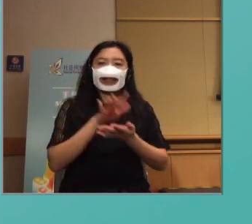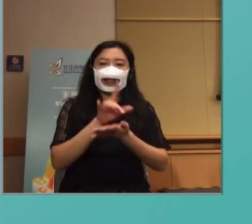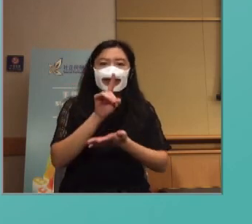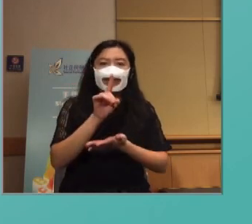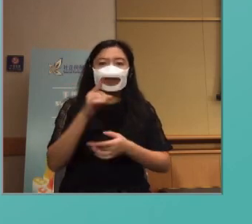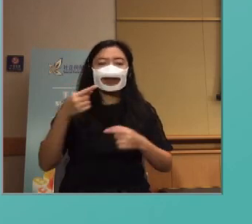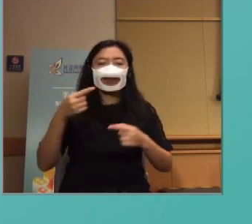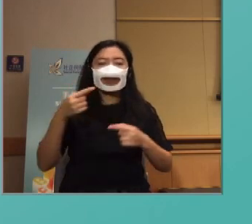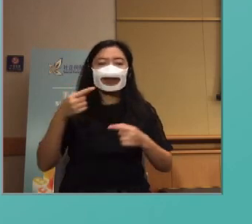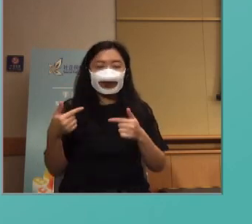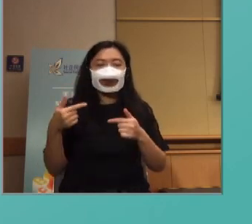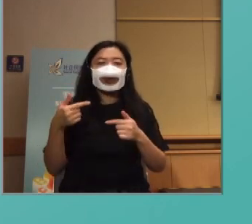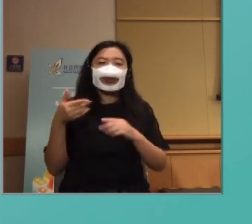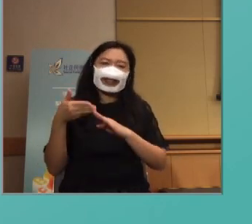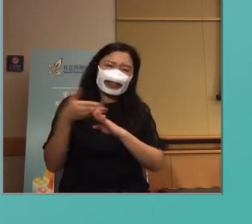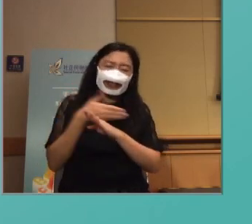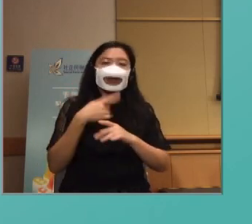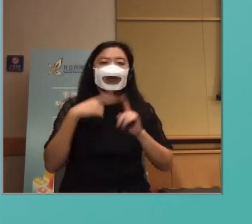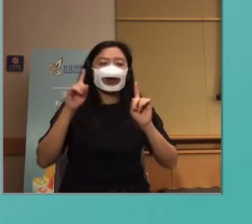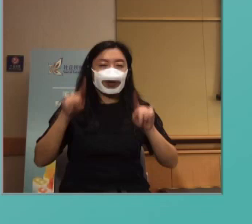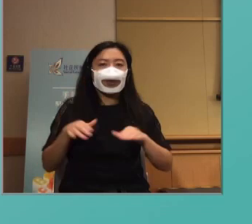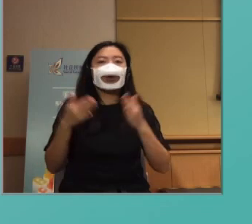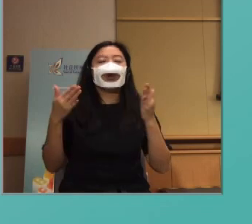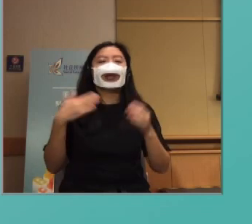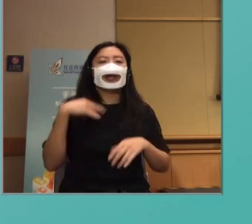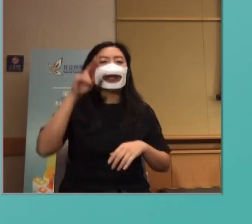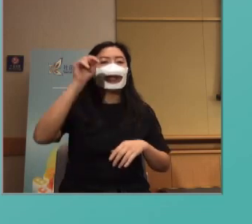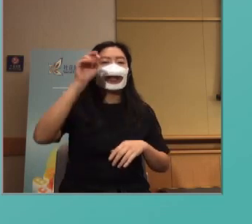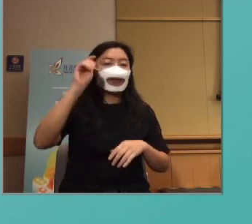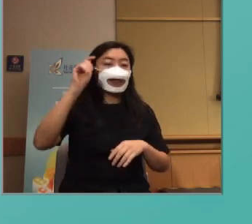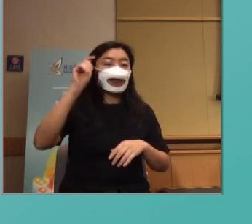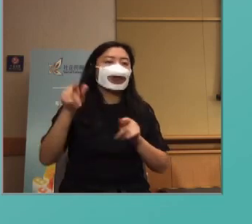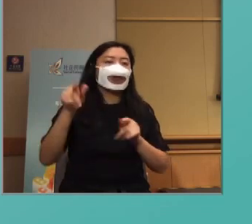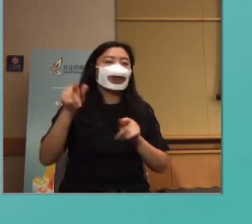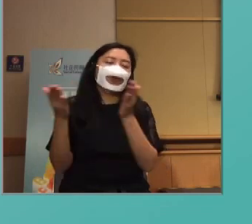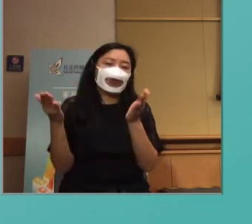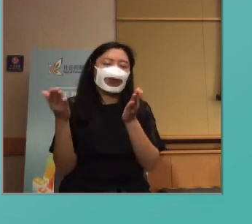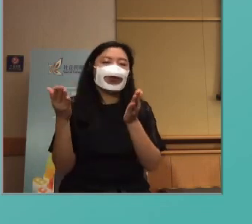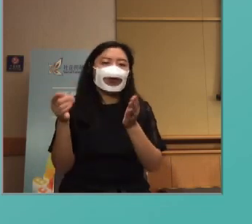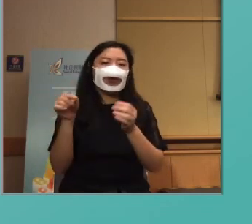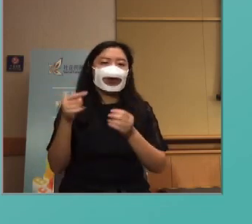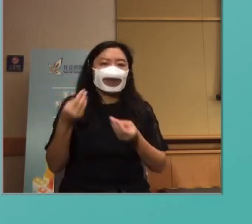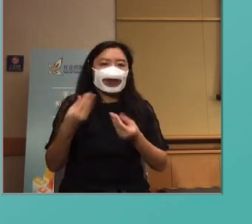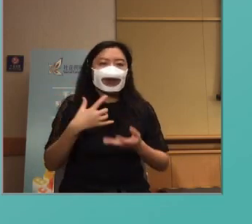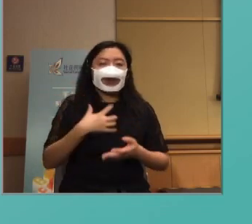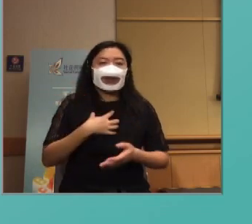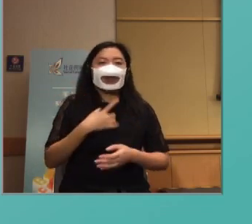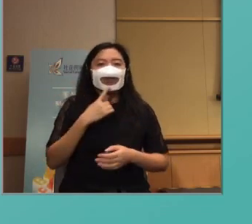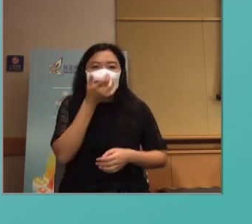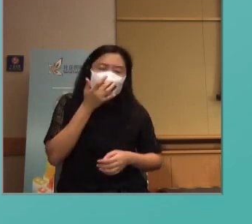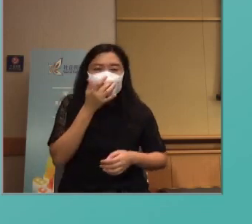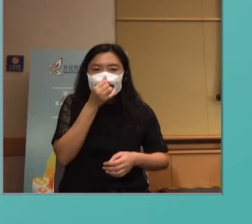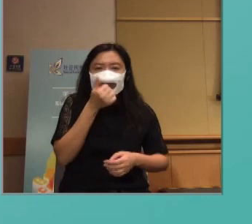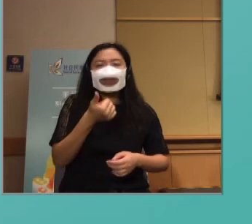because it tickled my fancy. It made me feel like, oh, finally there's